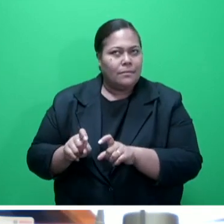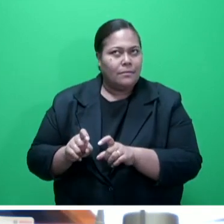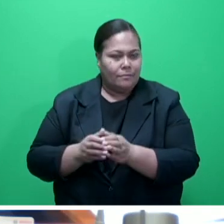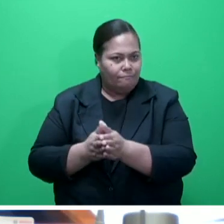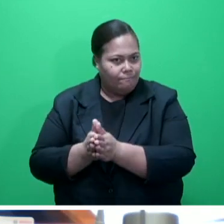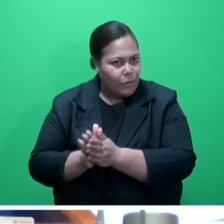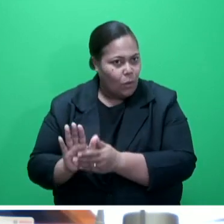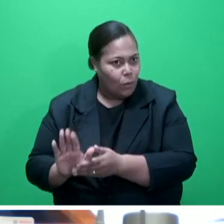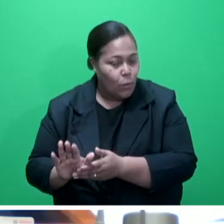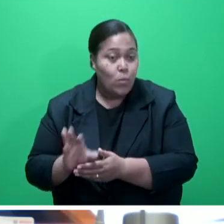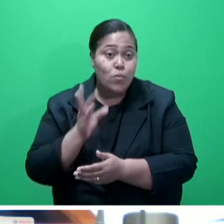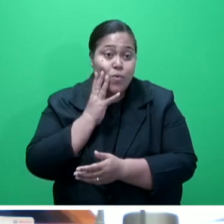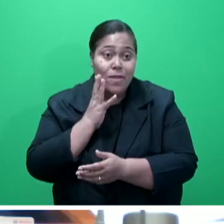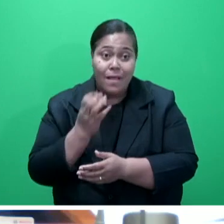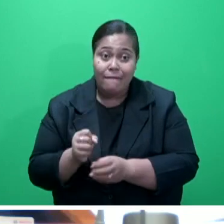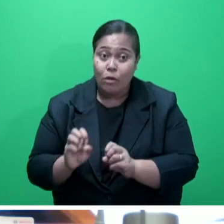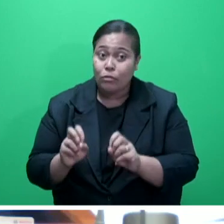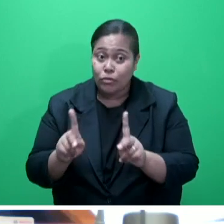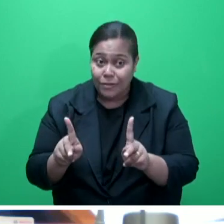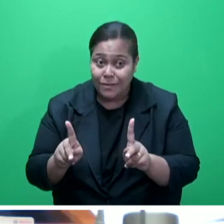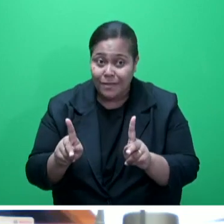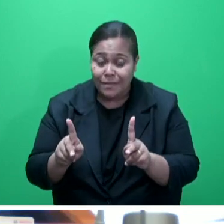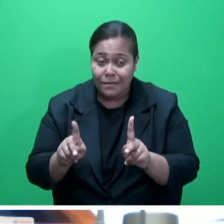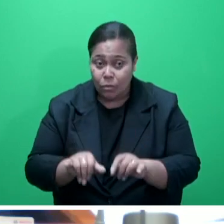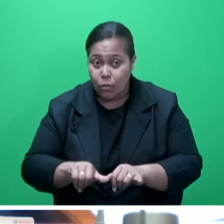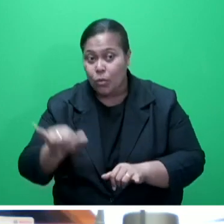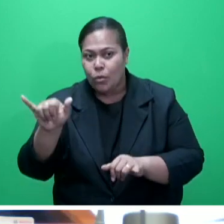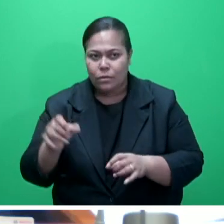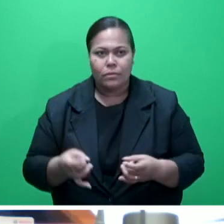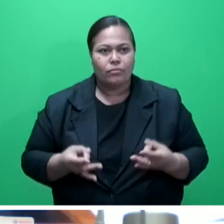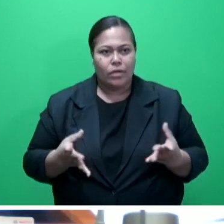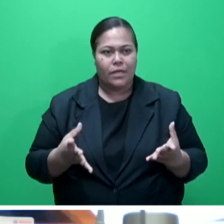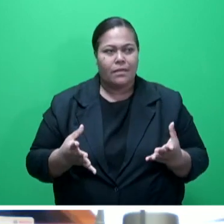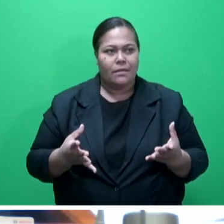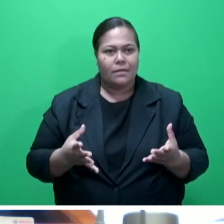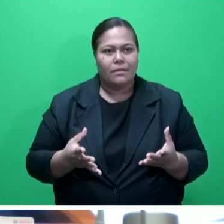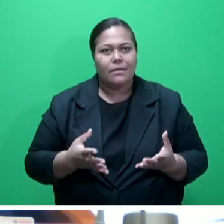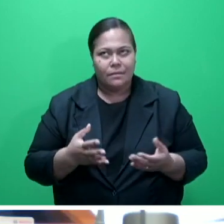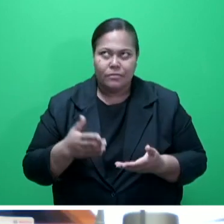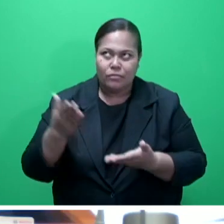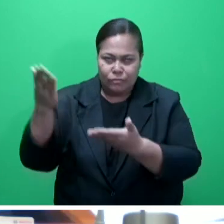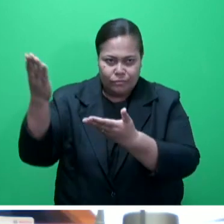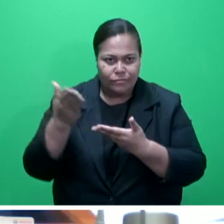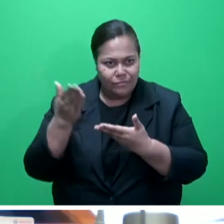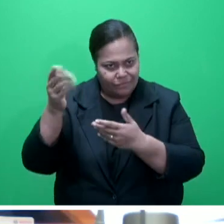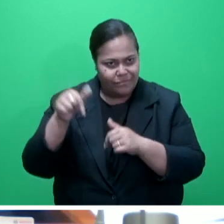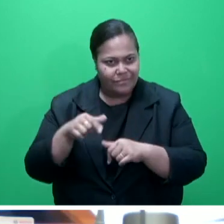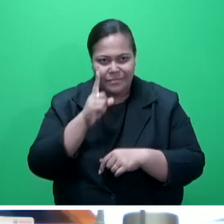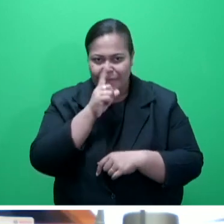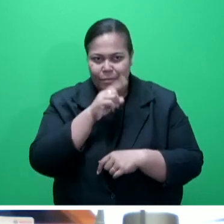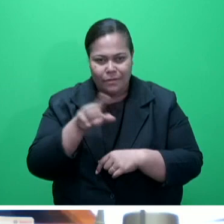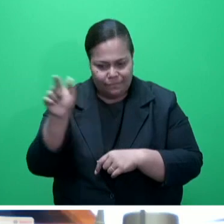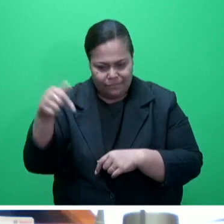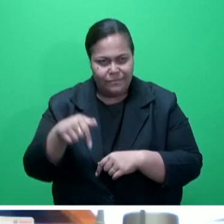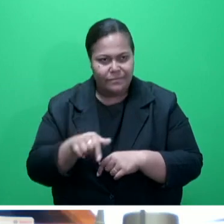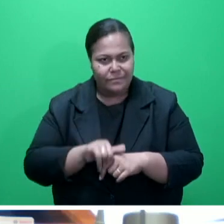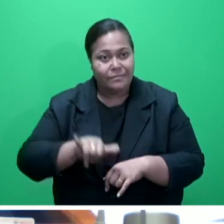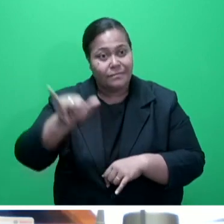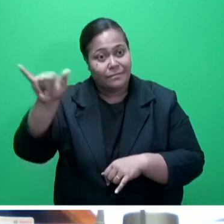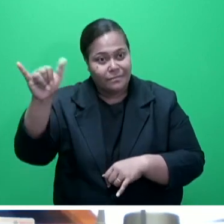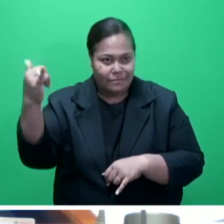we have an opportunity, we need to be ready to be able to start bringing people to Fiji and travelling out of Fiji also, Mr. Speaker,